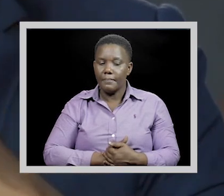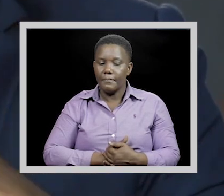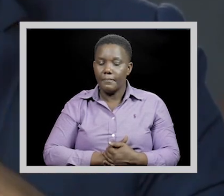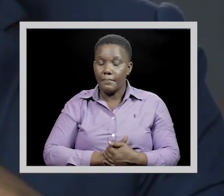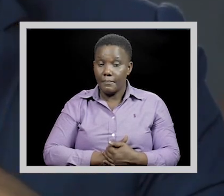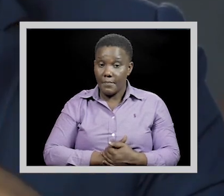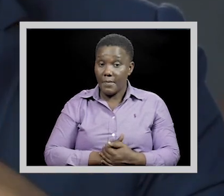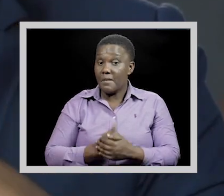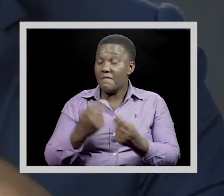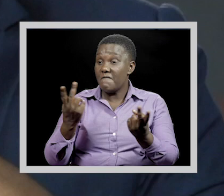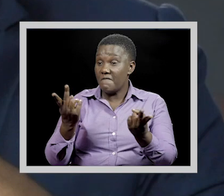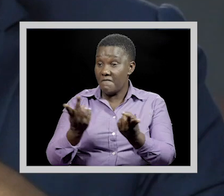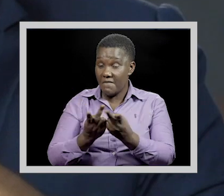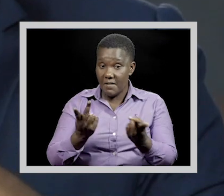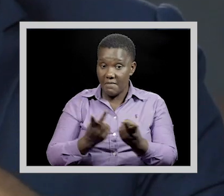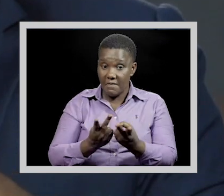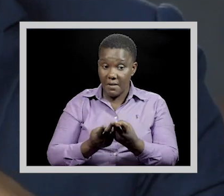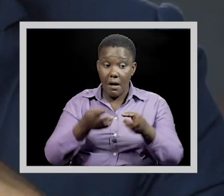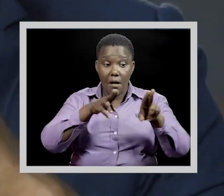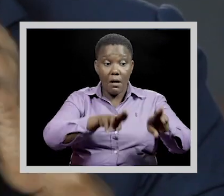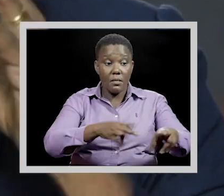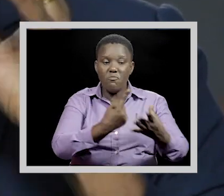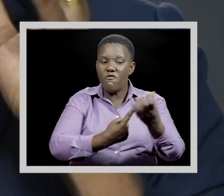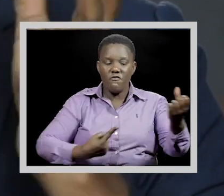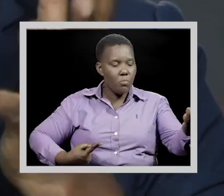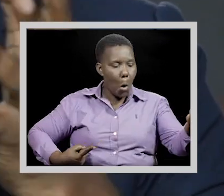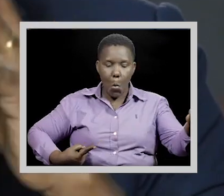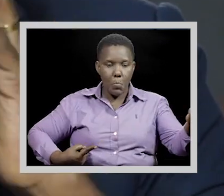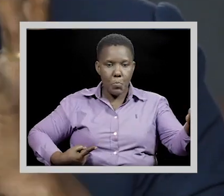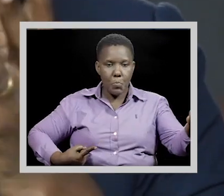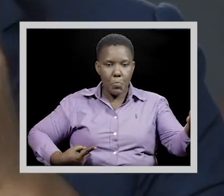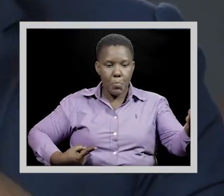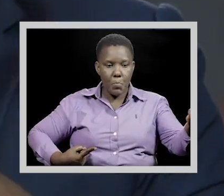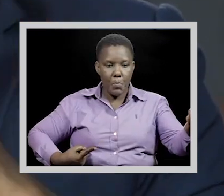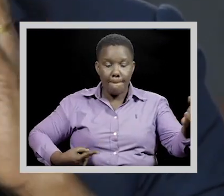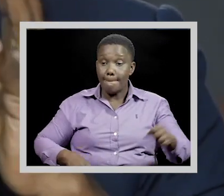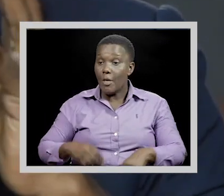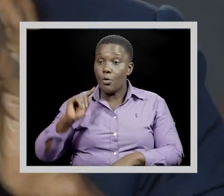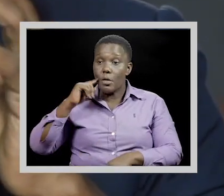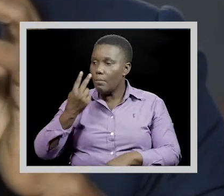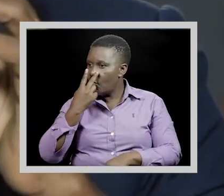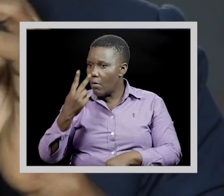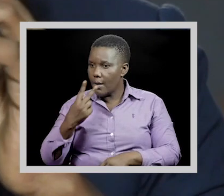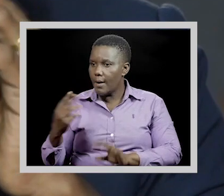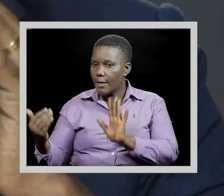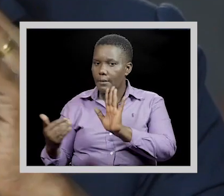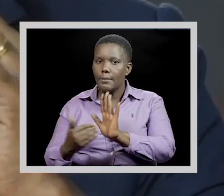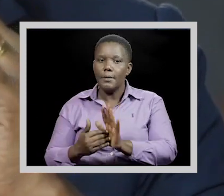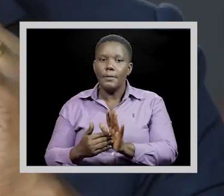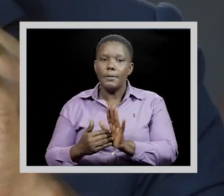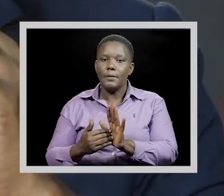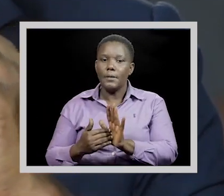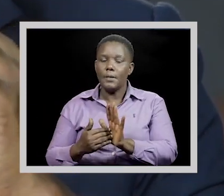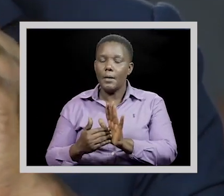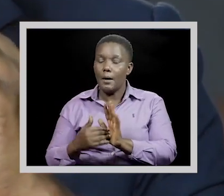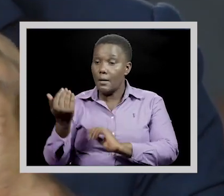includes corporal punishment. But when looking at the Law of the Child Act as it is, it does